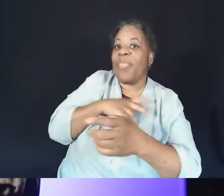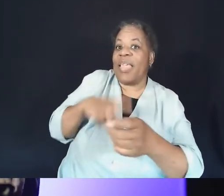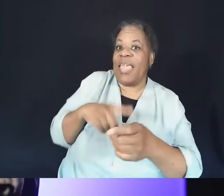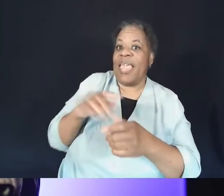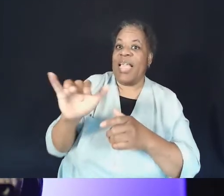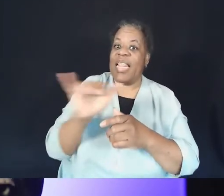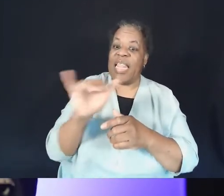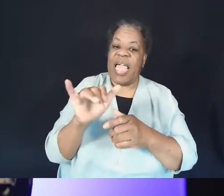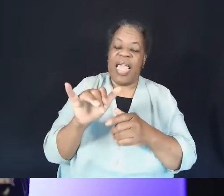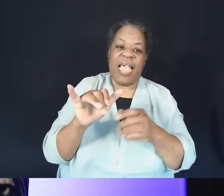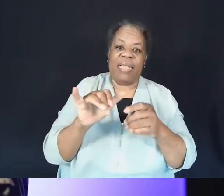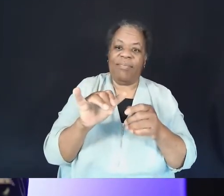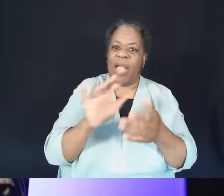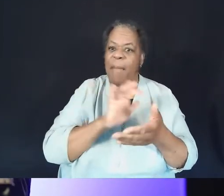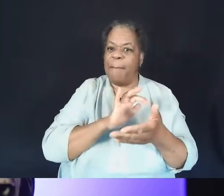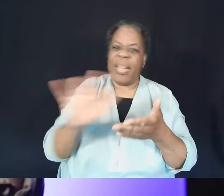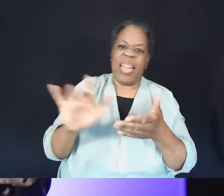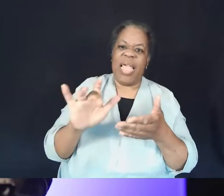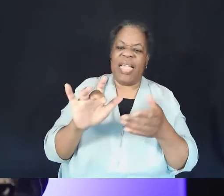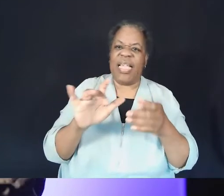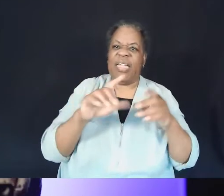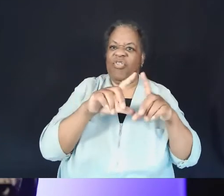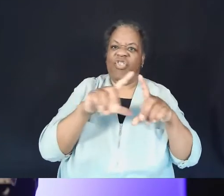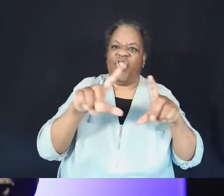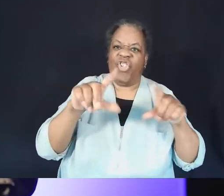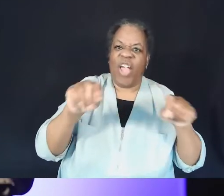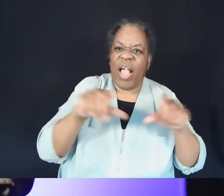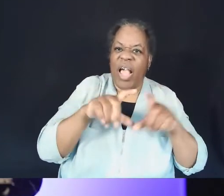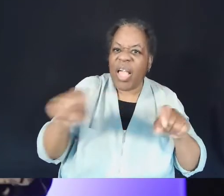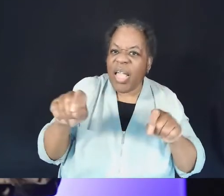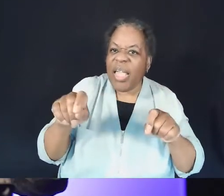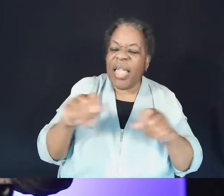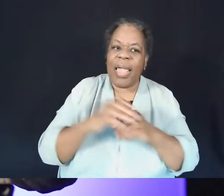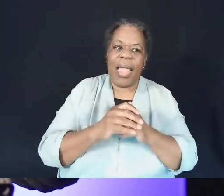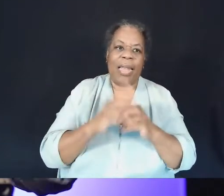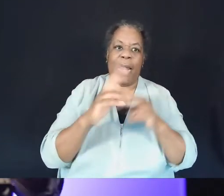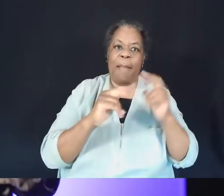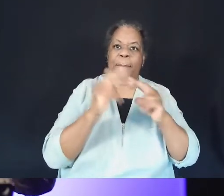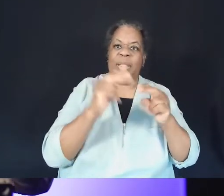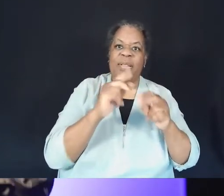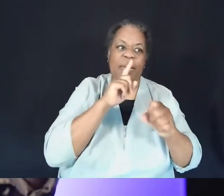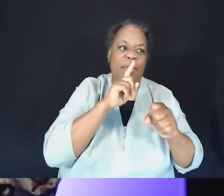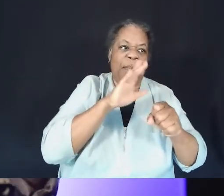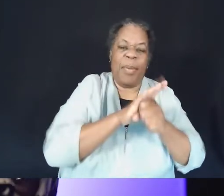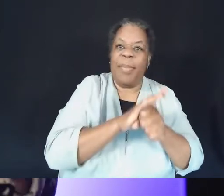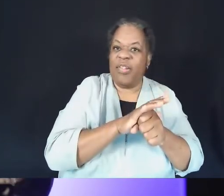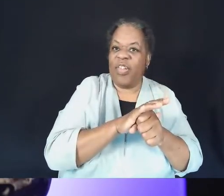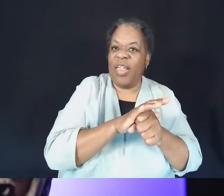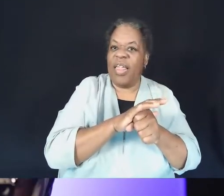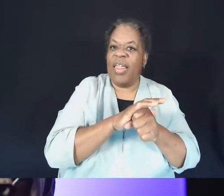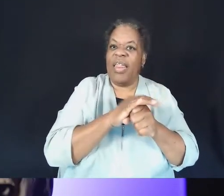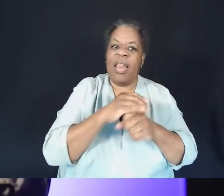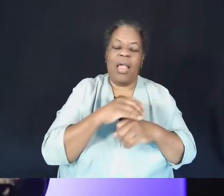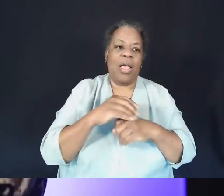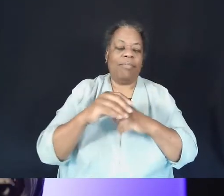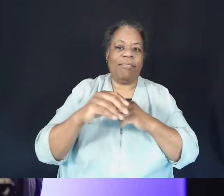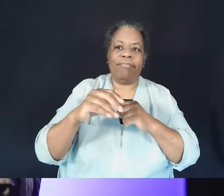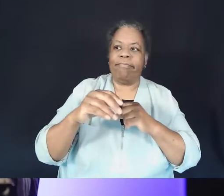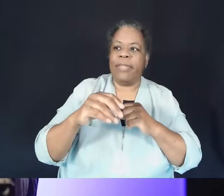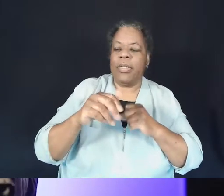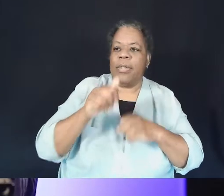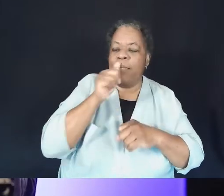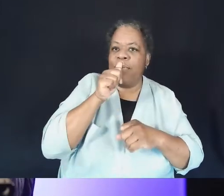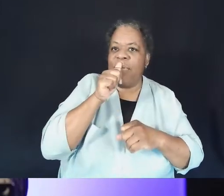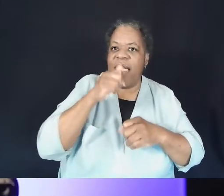check and building permits. And literally, one of these letters gives him a private army for protection and safe